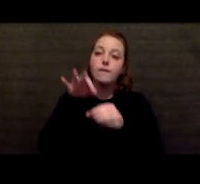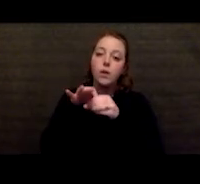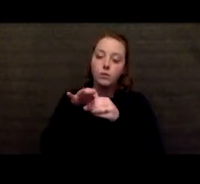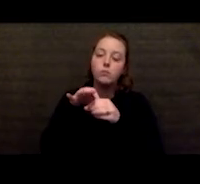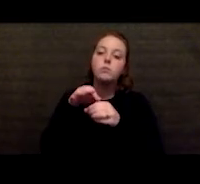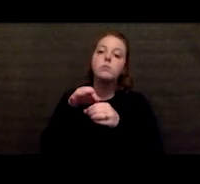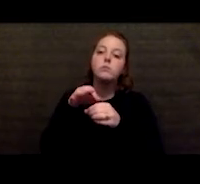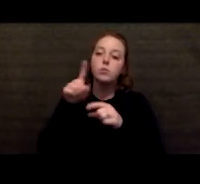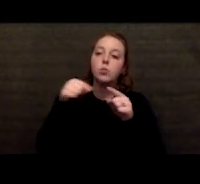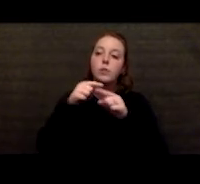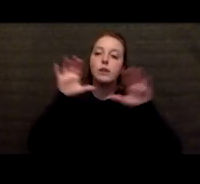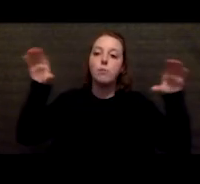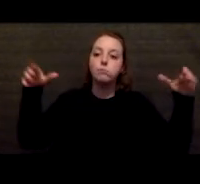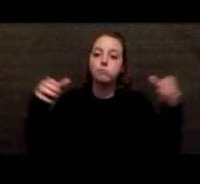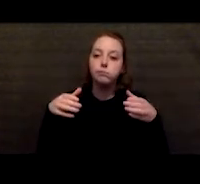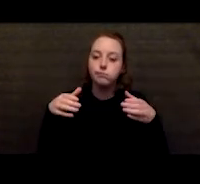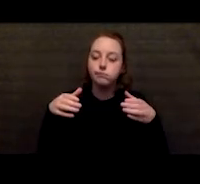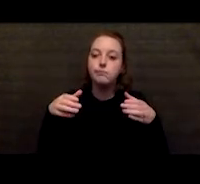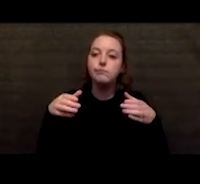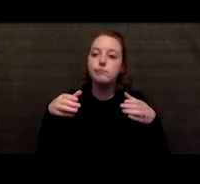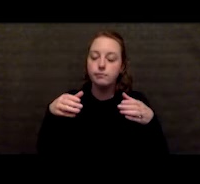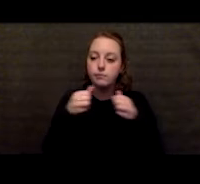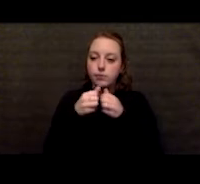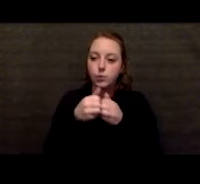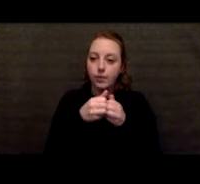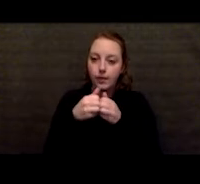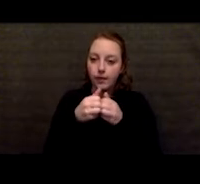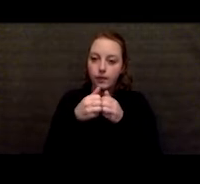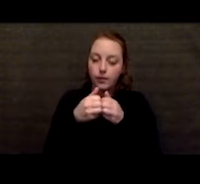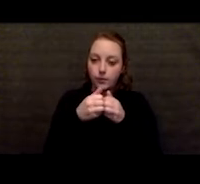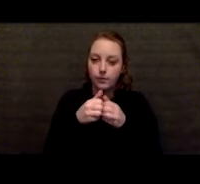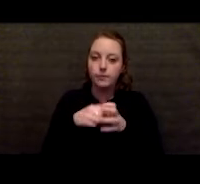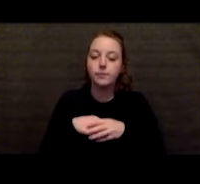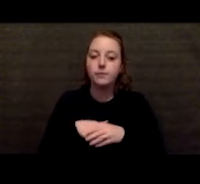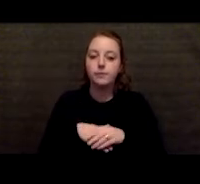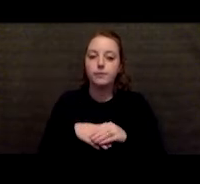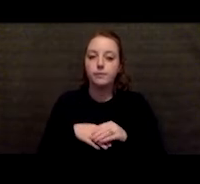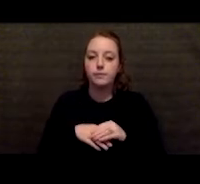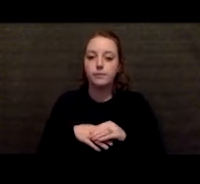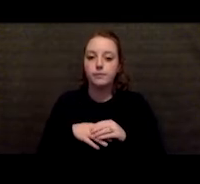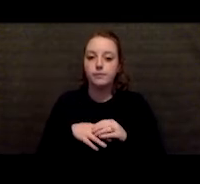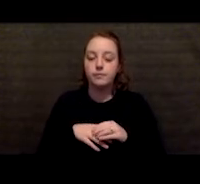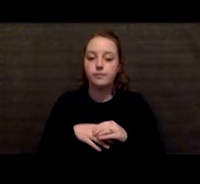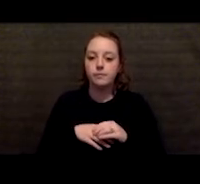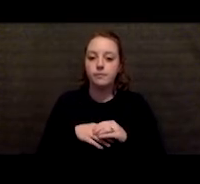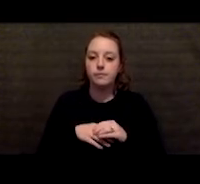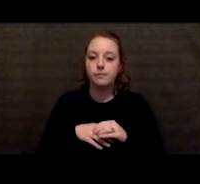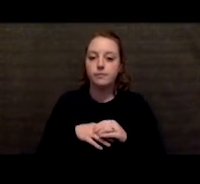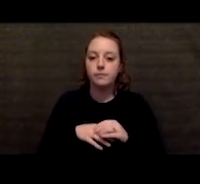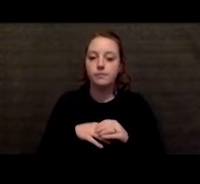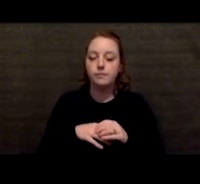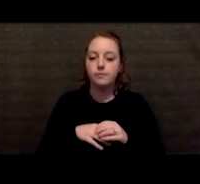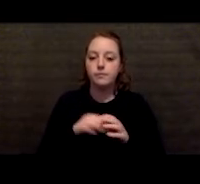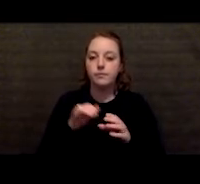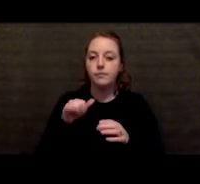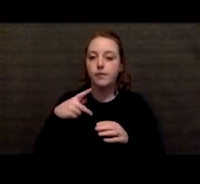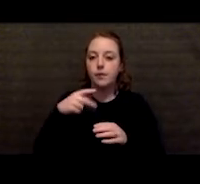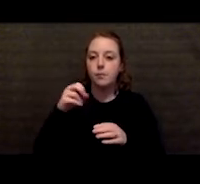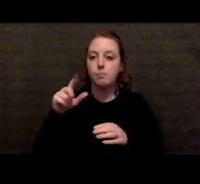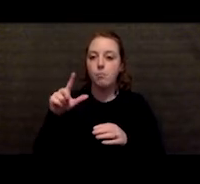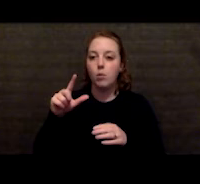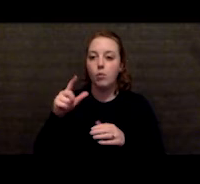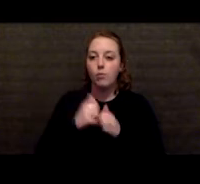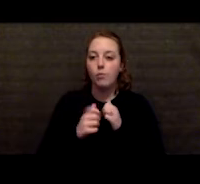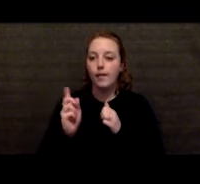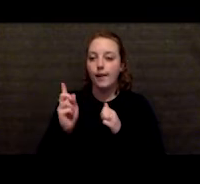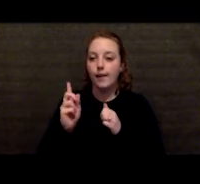as the big group. Everybody's going to get to vote there with that poll everywhere function. So